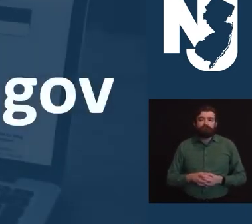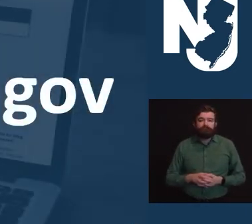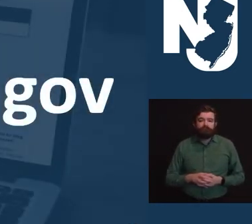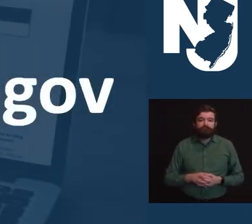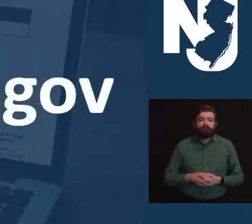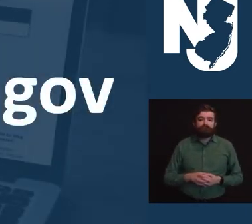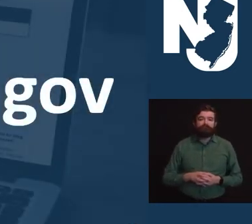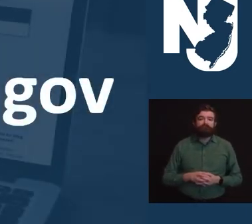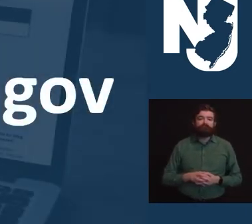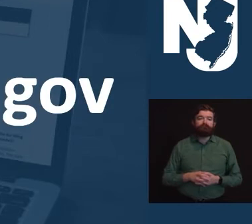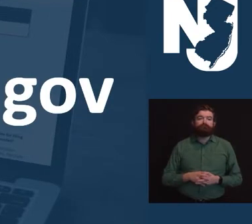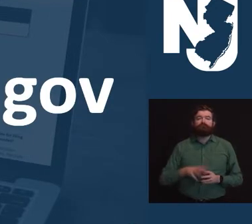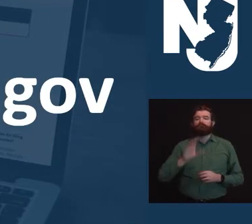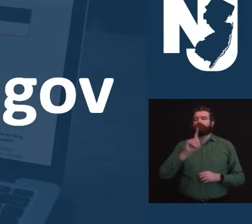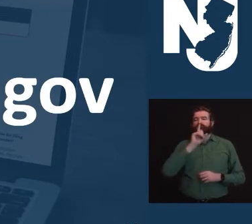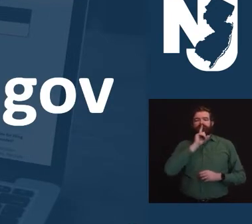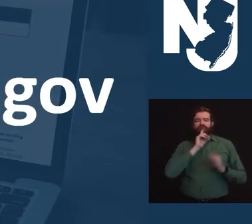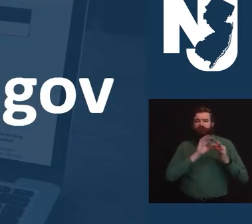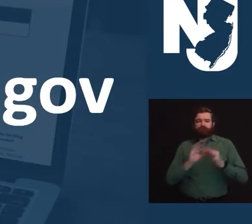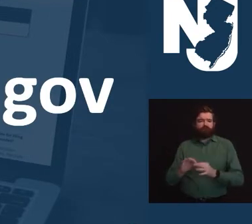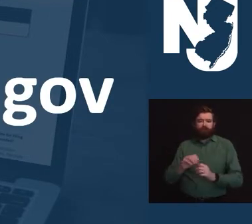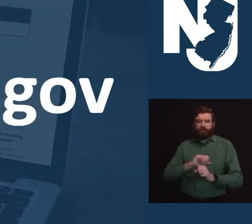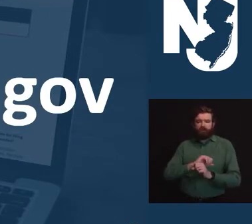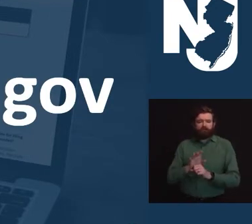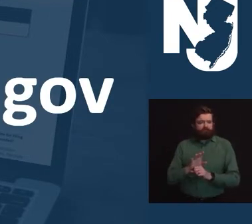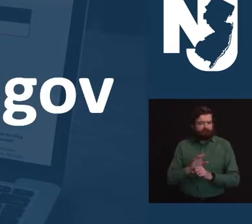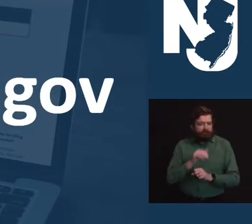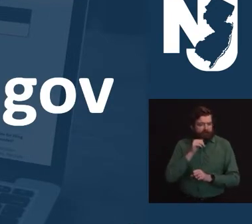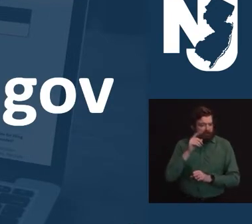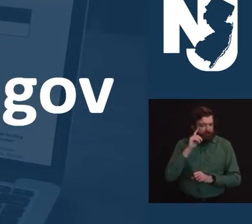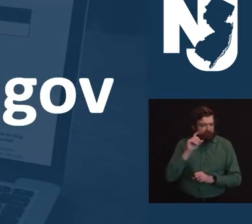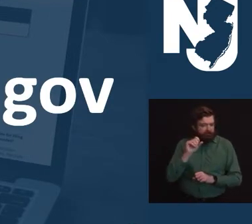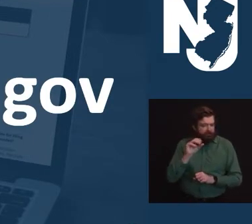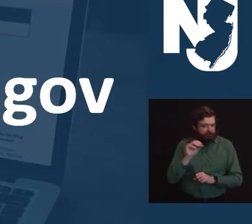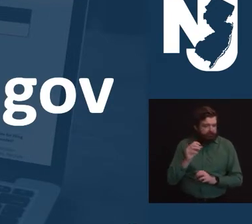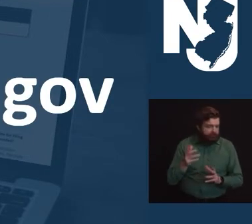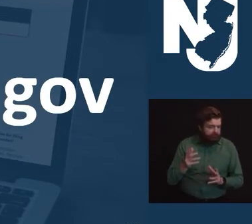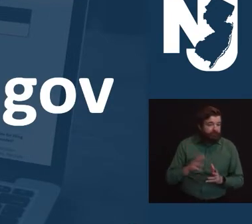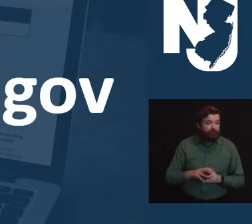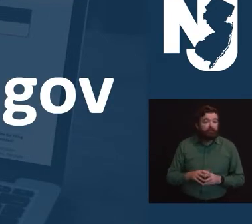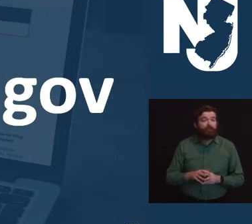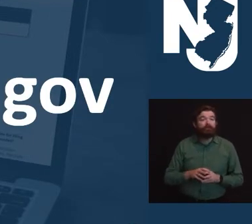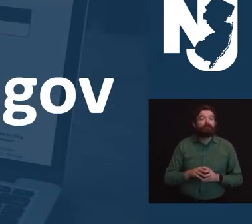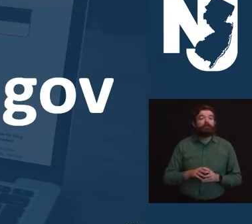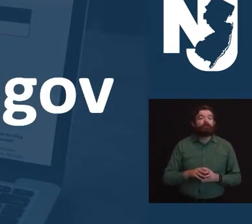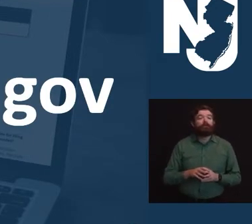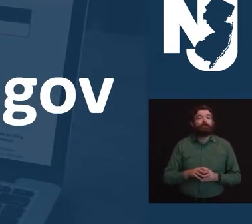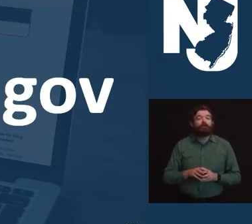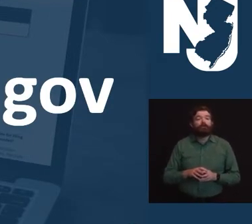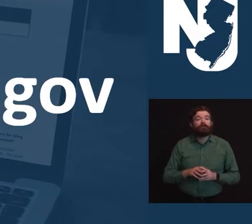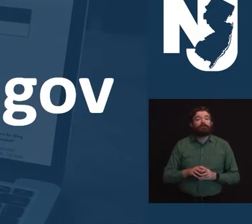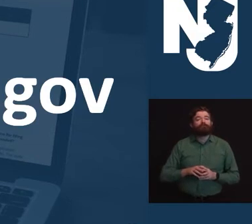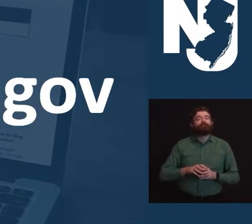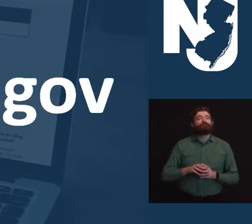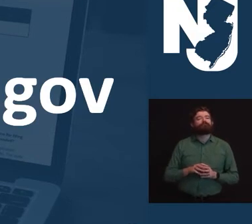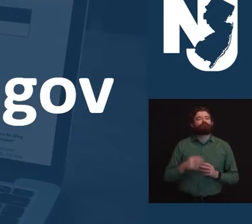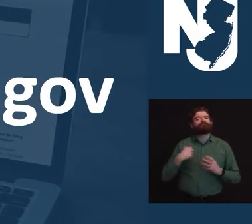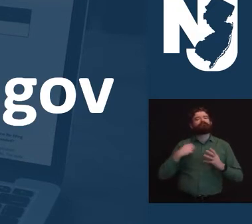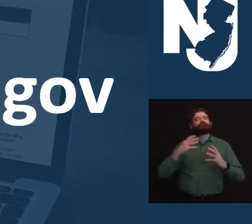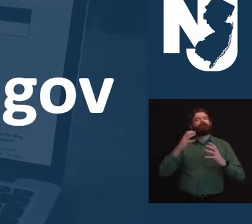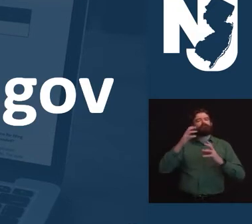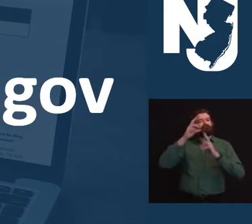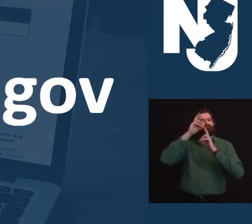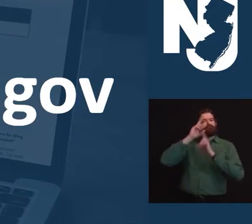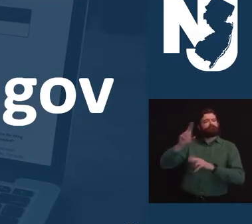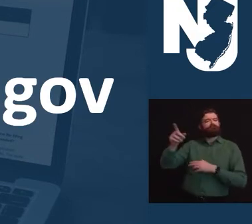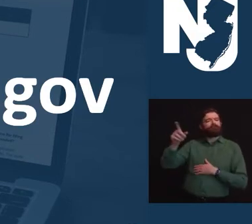related to COVID, to the best of my knowledge, but as a former amateur actor, I want to just pay respects to Cicely Tyson, an